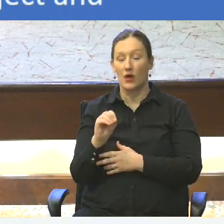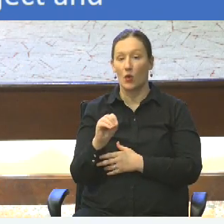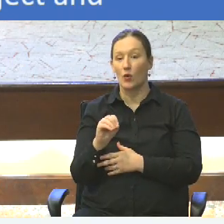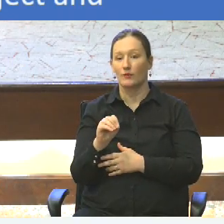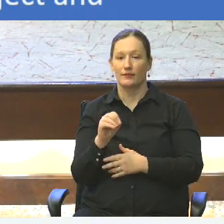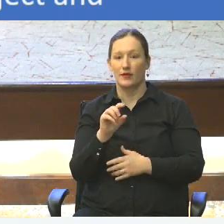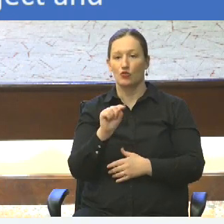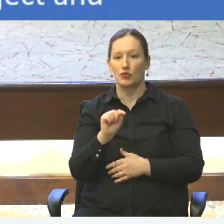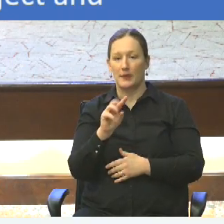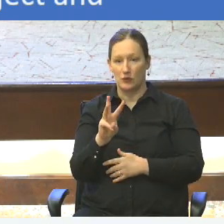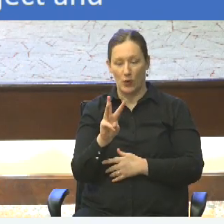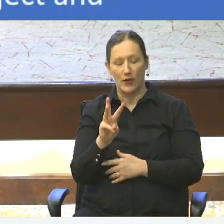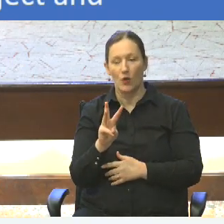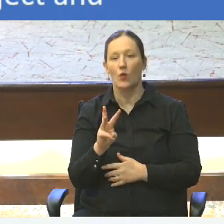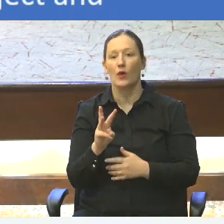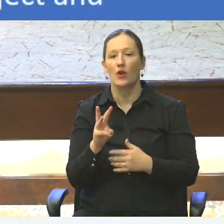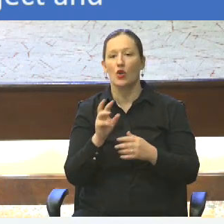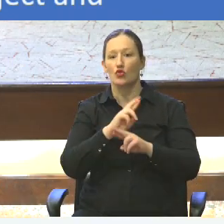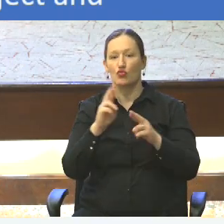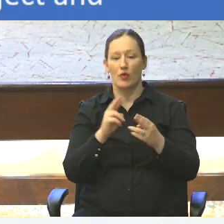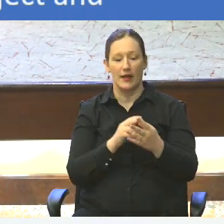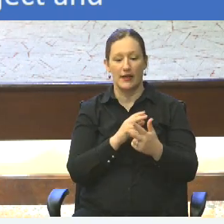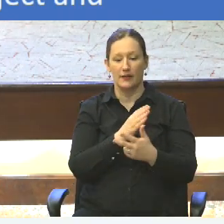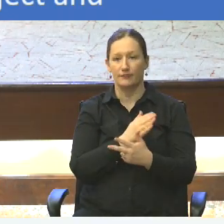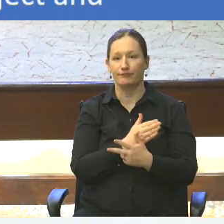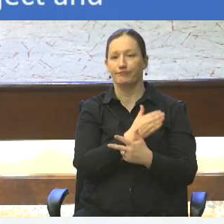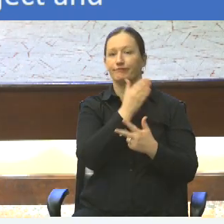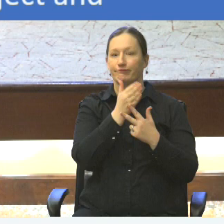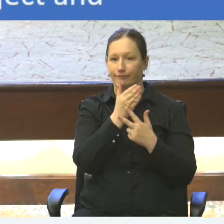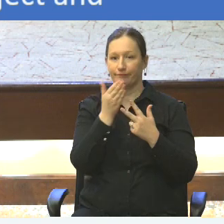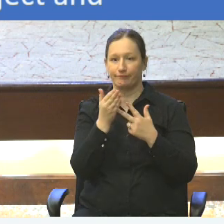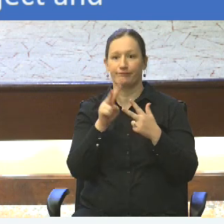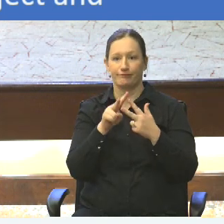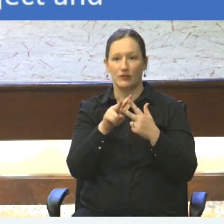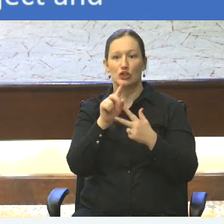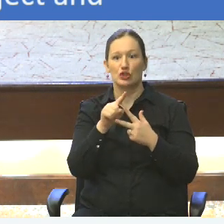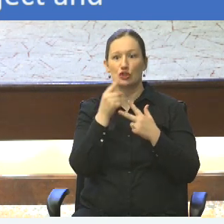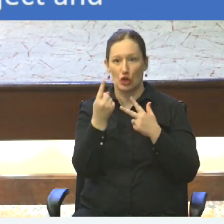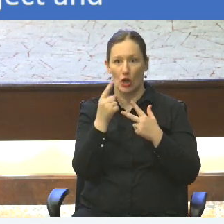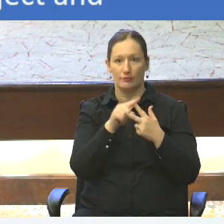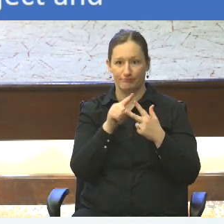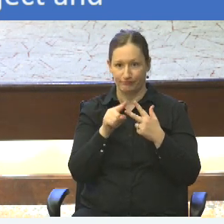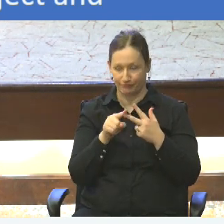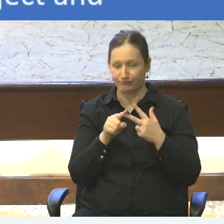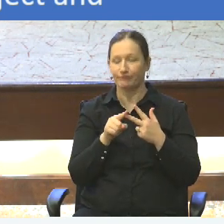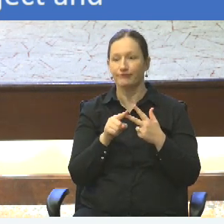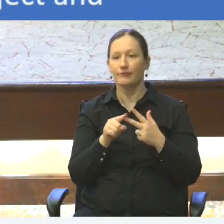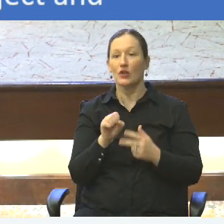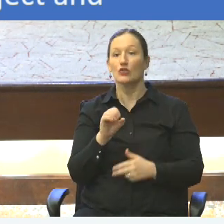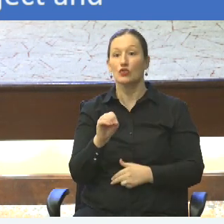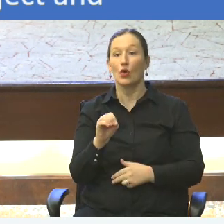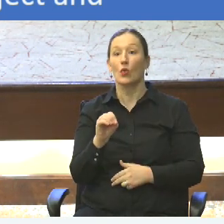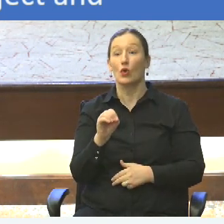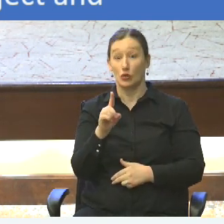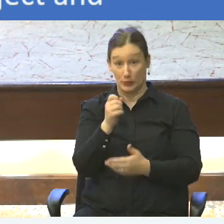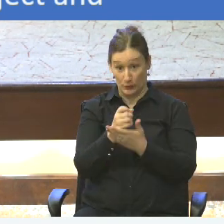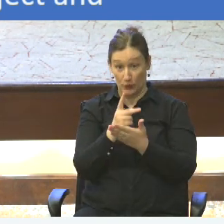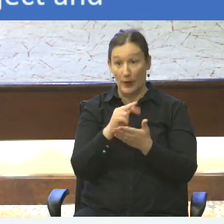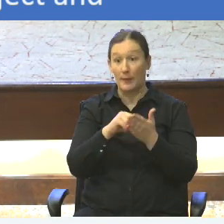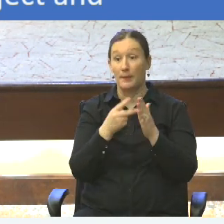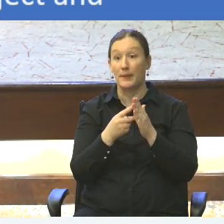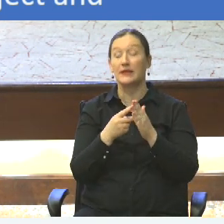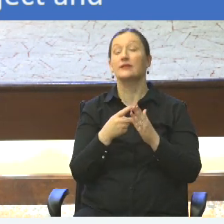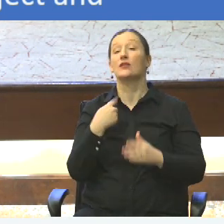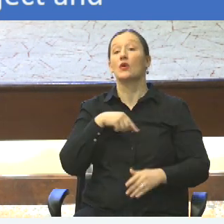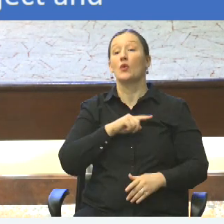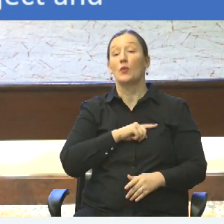forward with Phases 2 and 3 upon your approval. And so in summary, the Bledsoe Miller STEAM Center will be a transformative hub